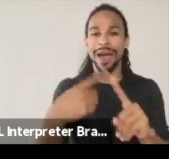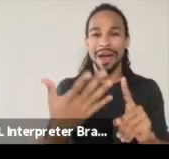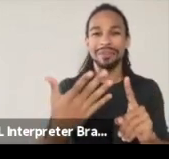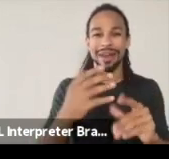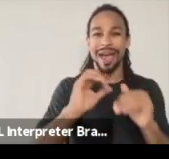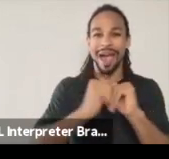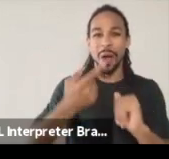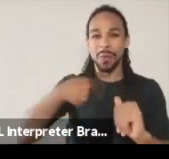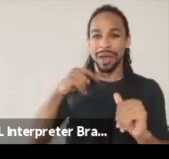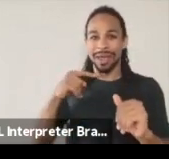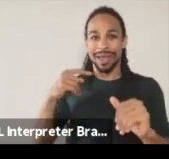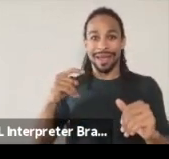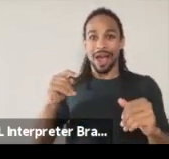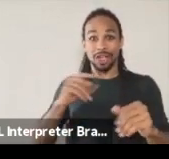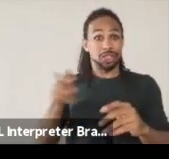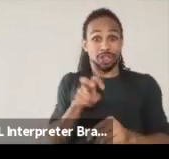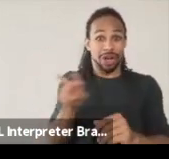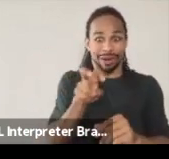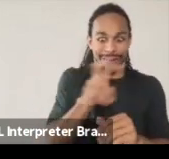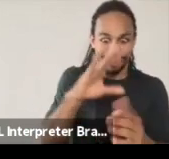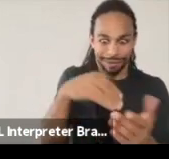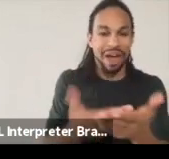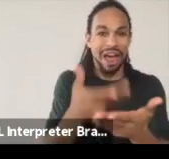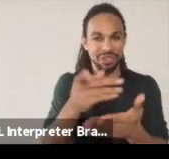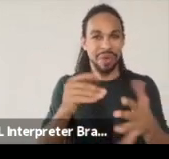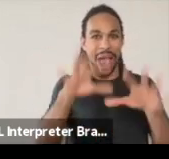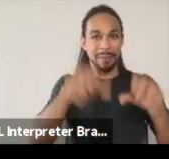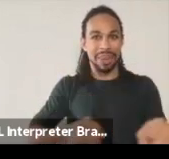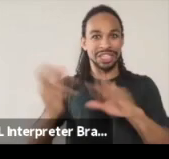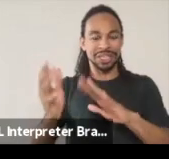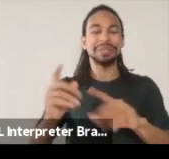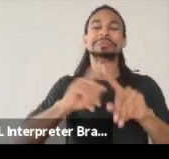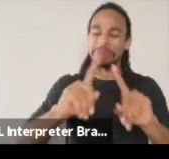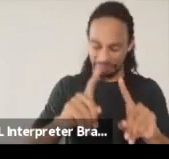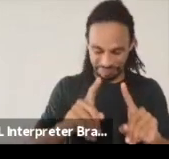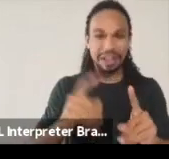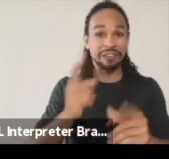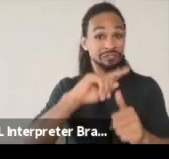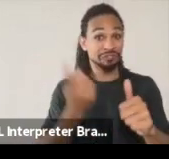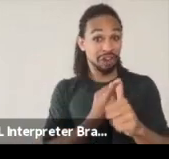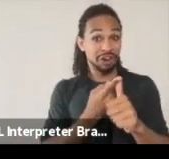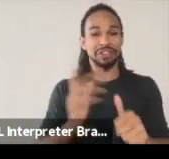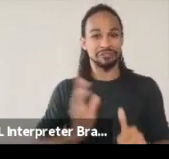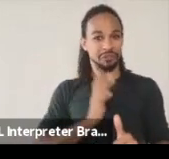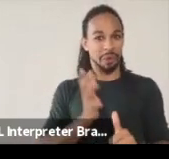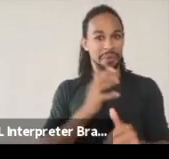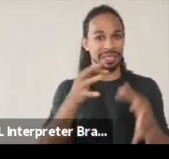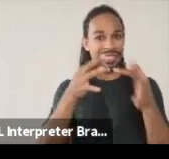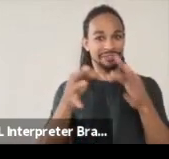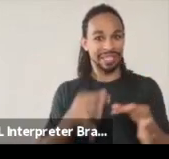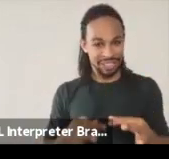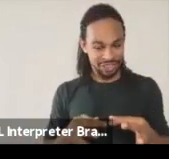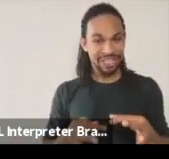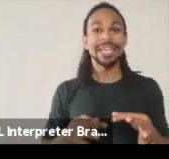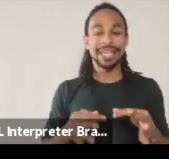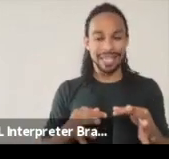to share a couple of definitions with you all. So first, the formal definition perhaps of the carceral system is